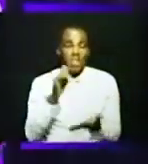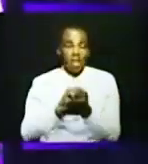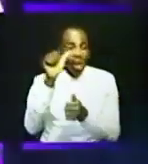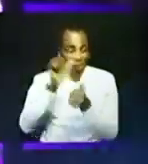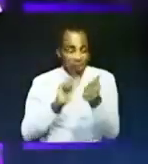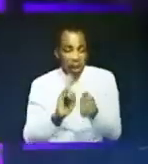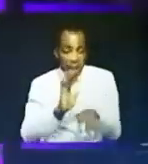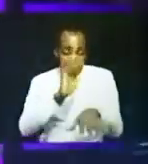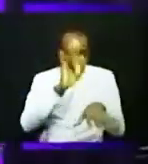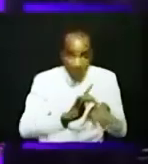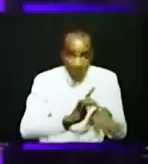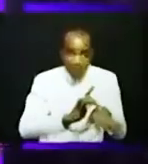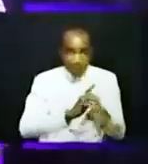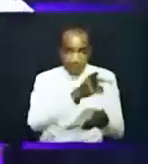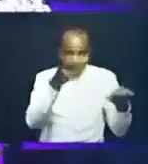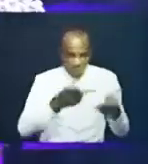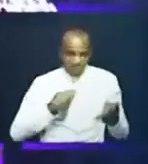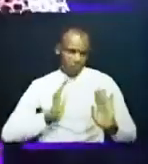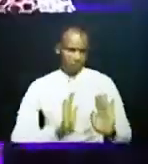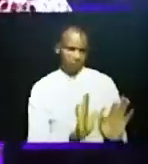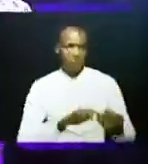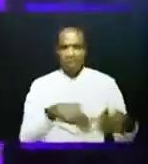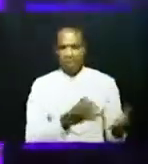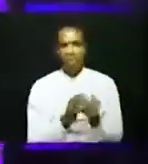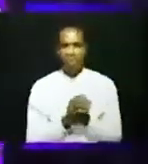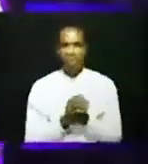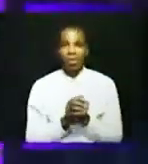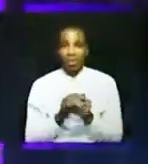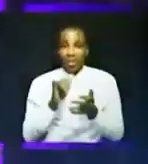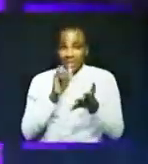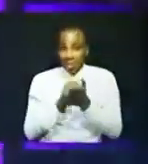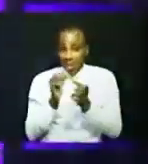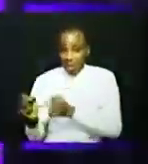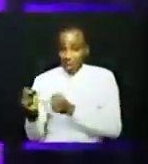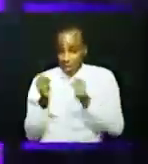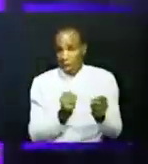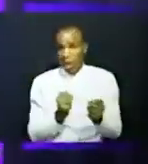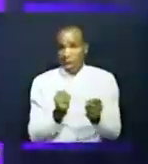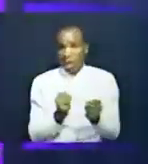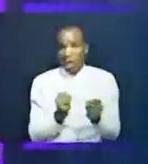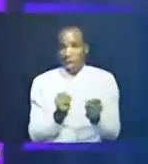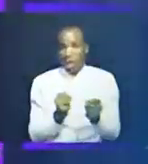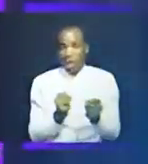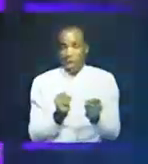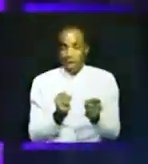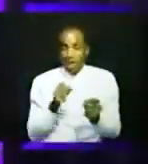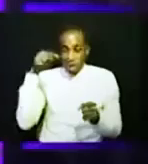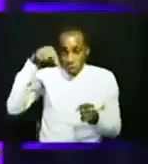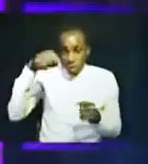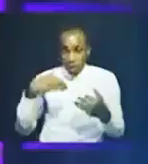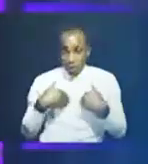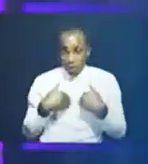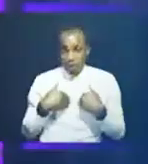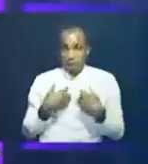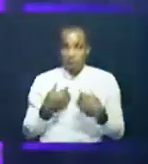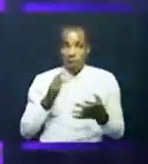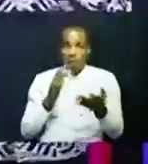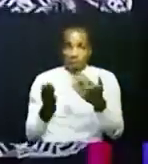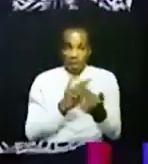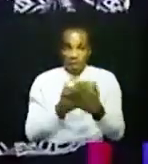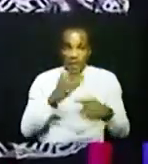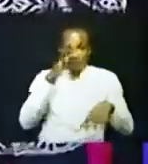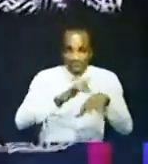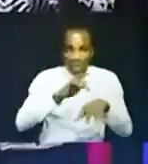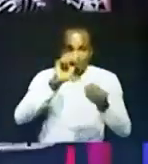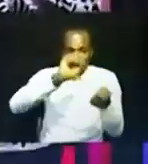yours. Once you step there with the Pentecostal power, you must create effects. When I come back to Joshua, I say, "Baby, I do one